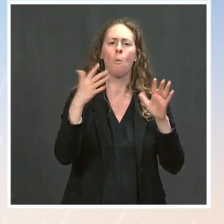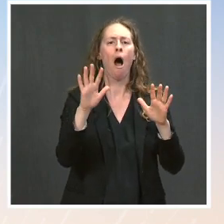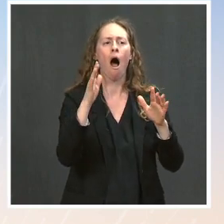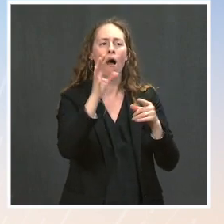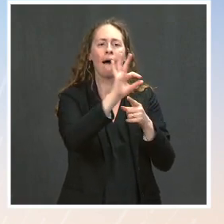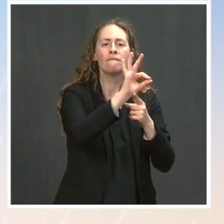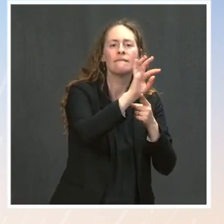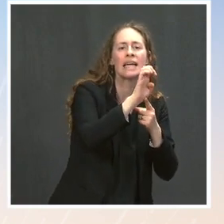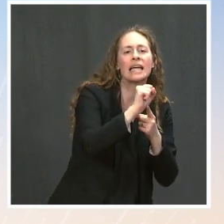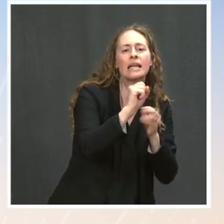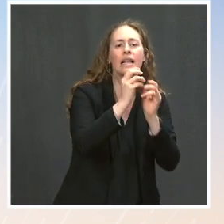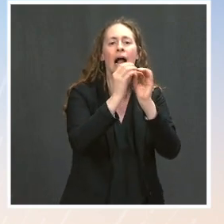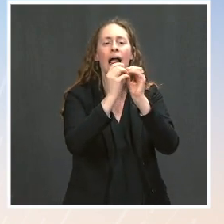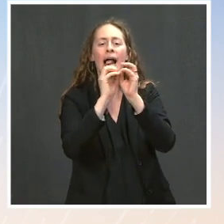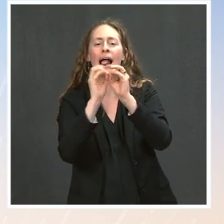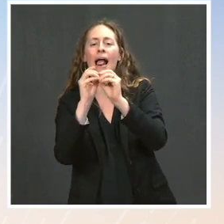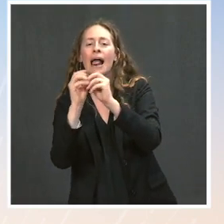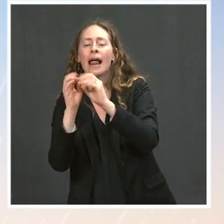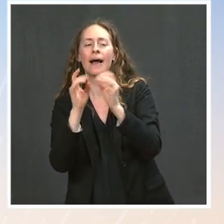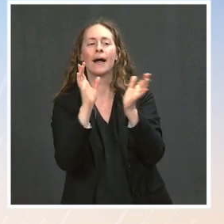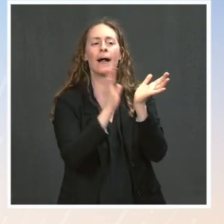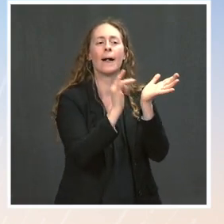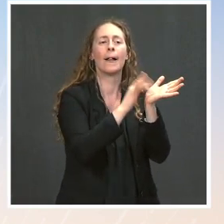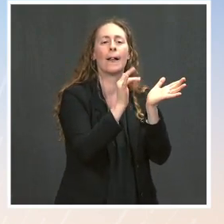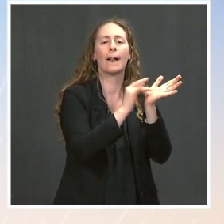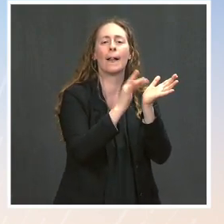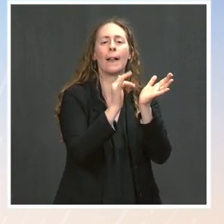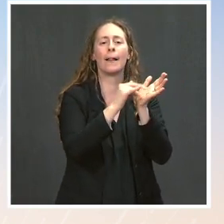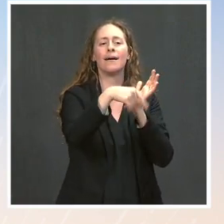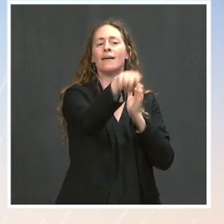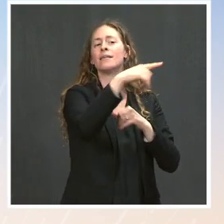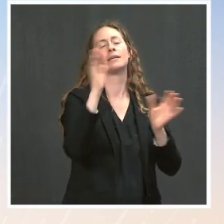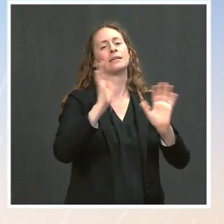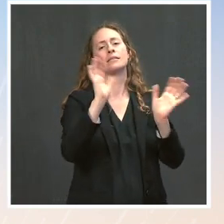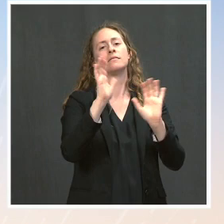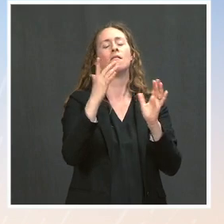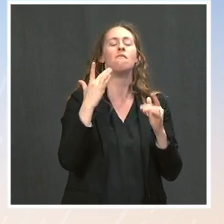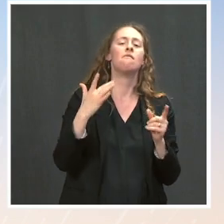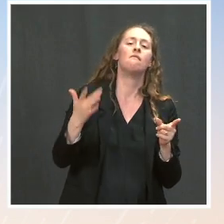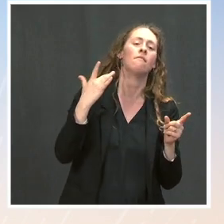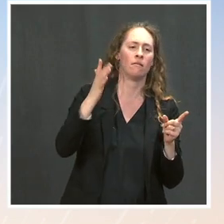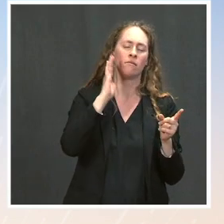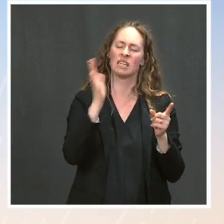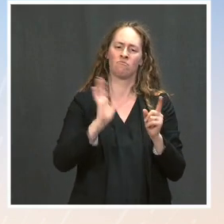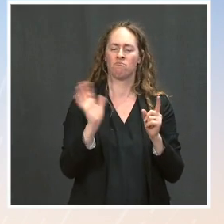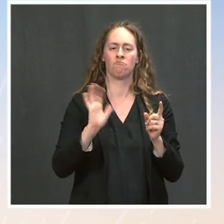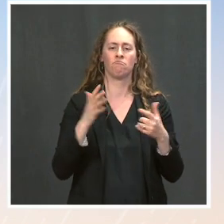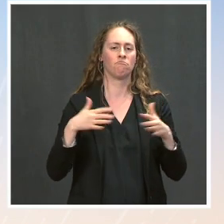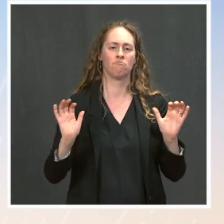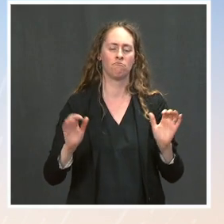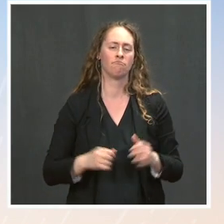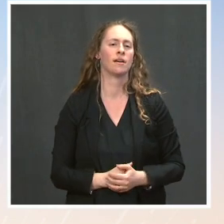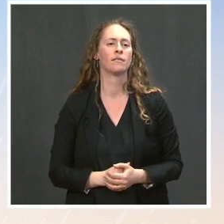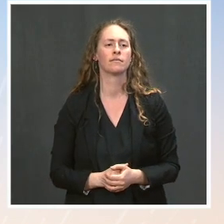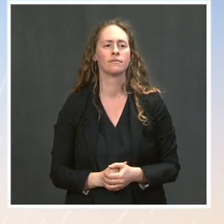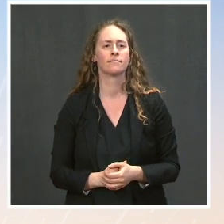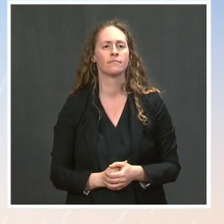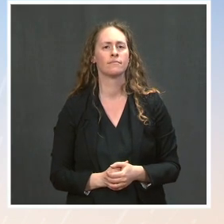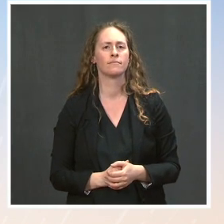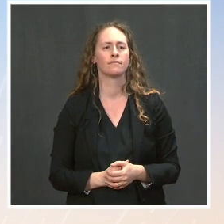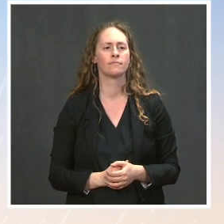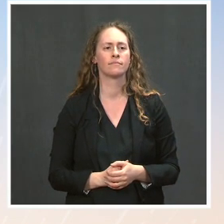be put the weight the burdens on the back of American people. On India, I have another question. Sure. It were actually